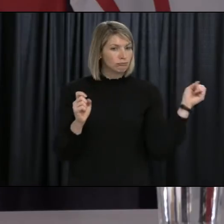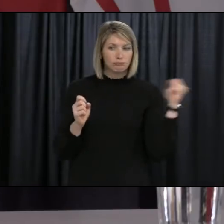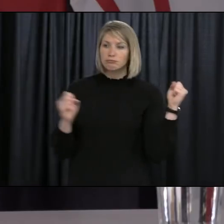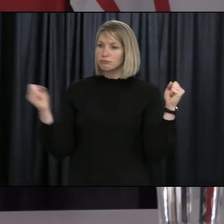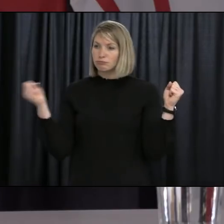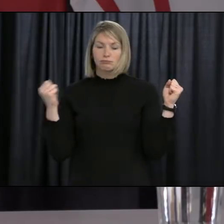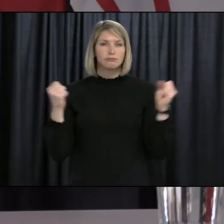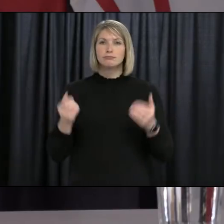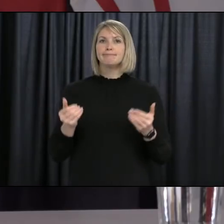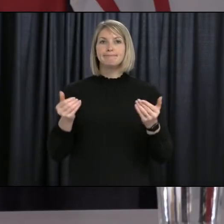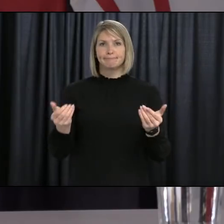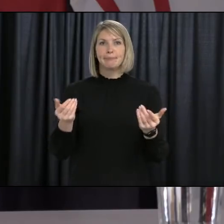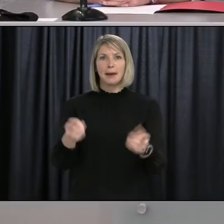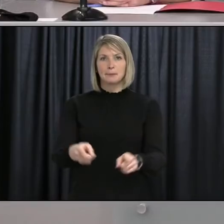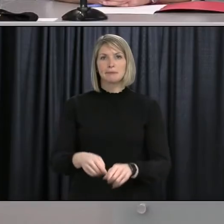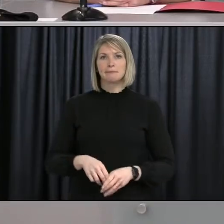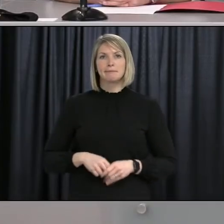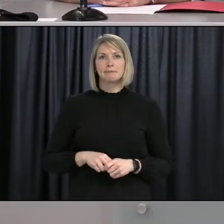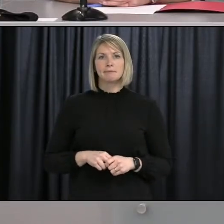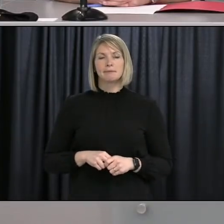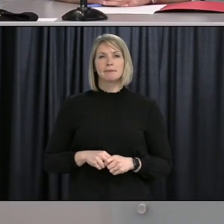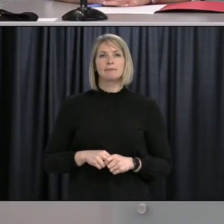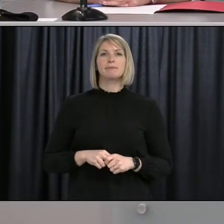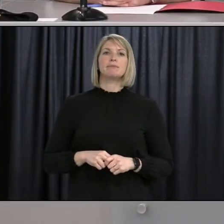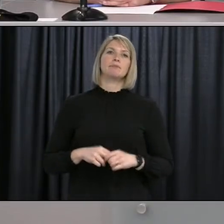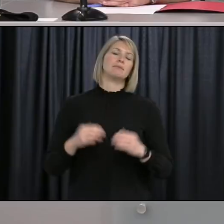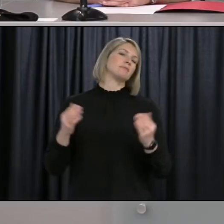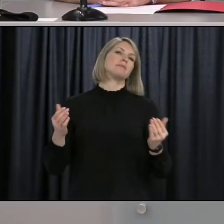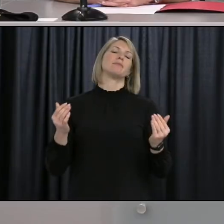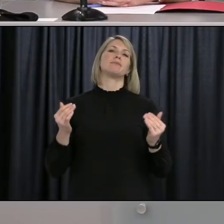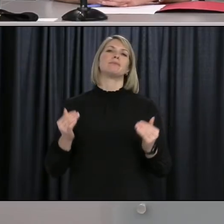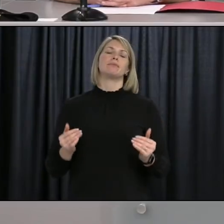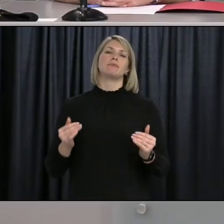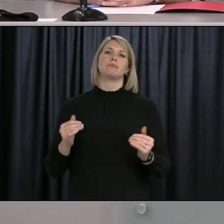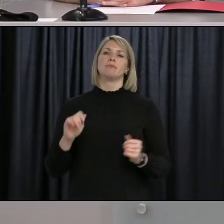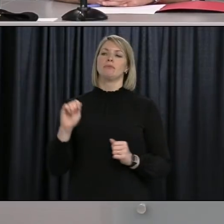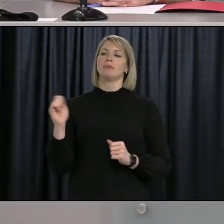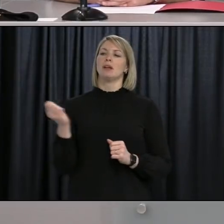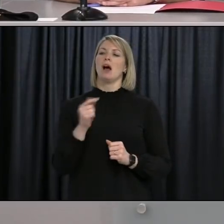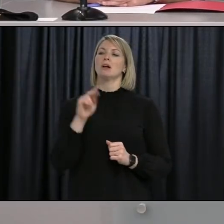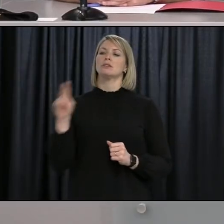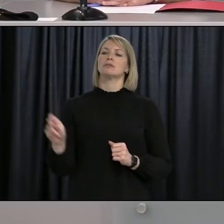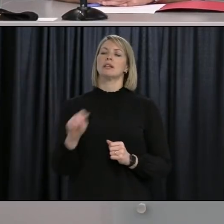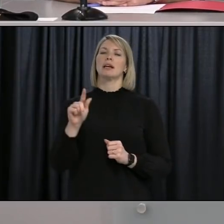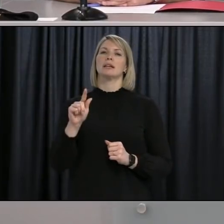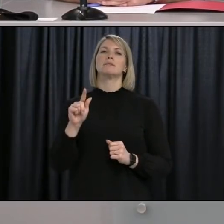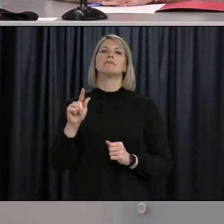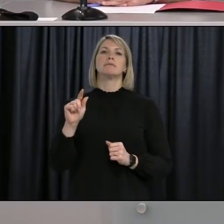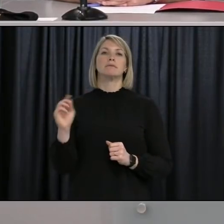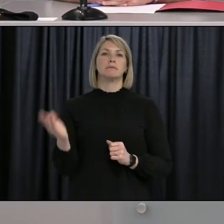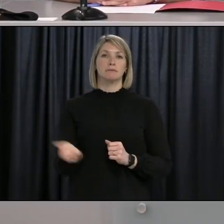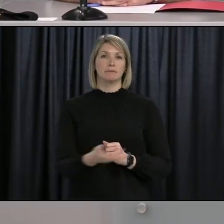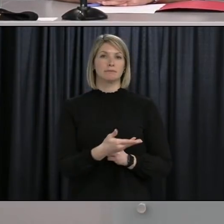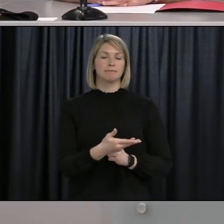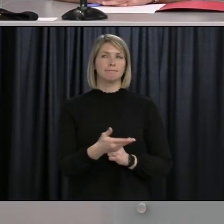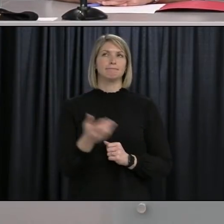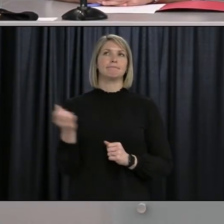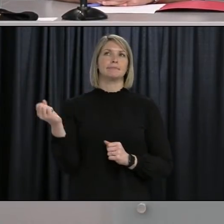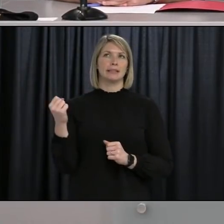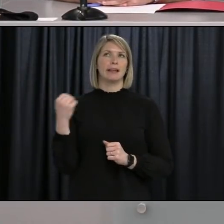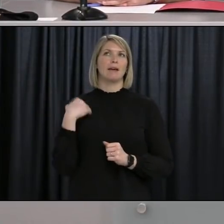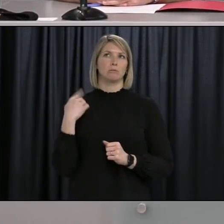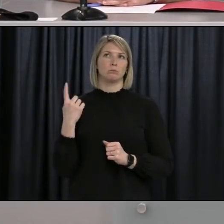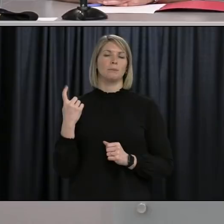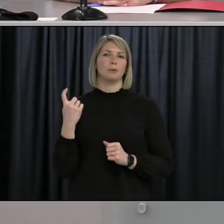Thank you. Elizabeth Witt with All Newfoundland Labrador. Do you have a final question? Yes, I do. At the top,